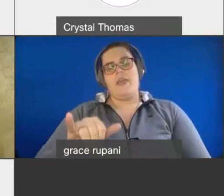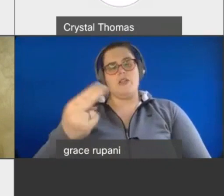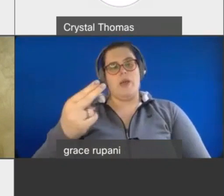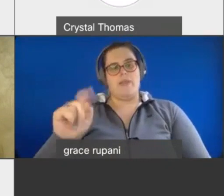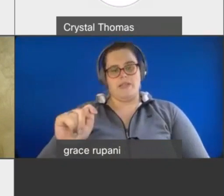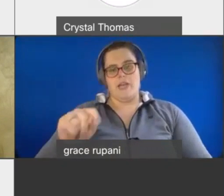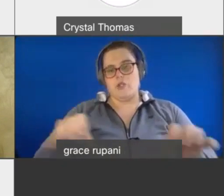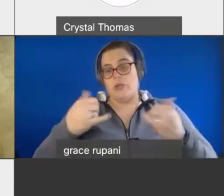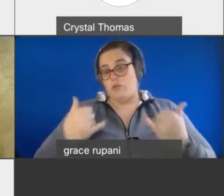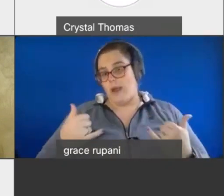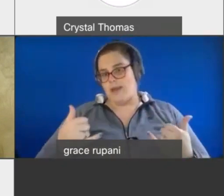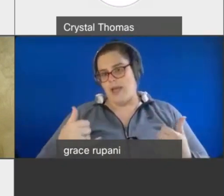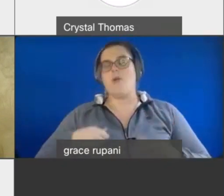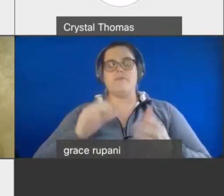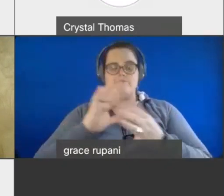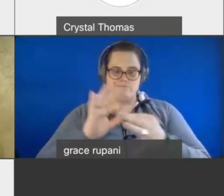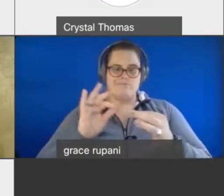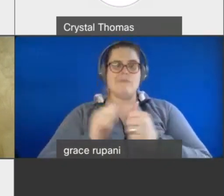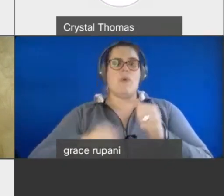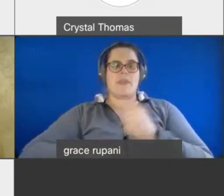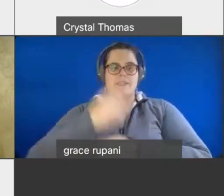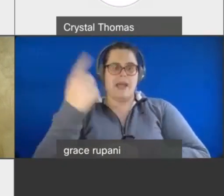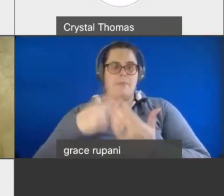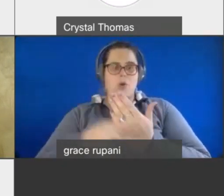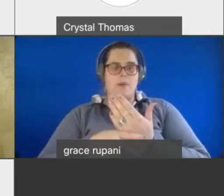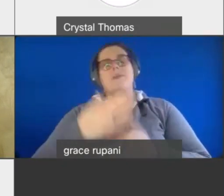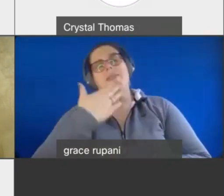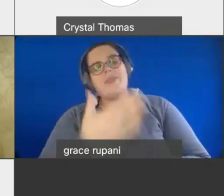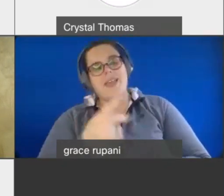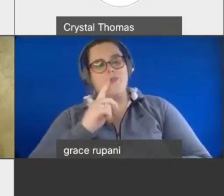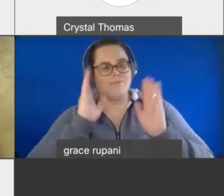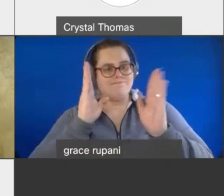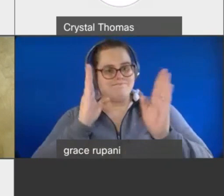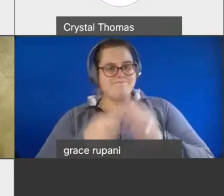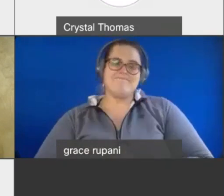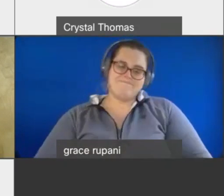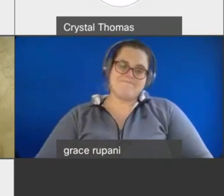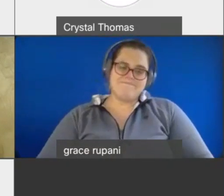doing with our day program services. Thank you for listening.